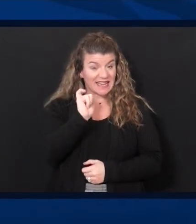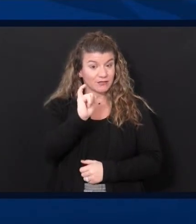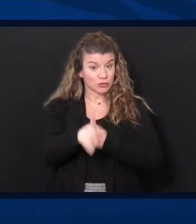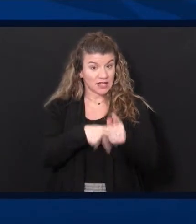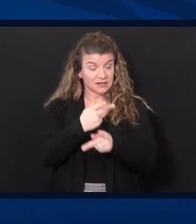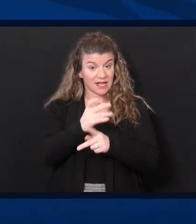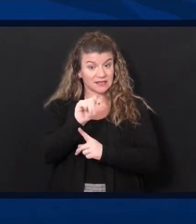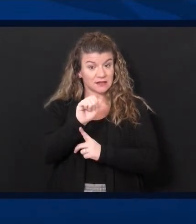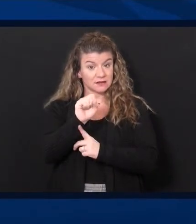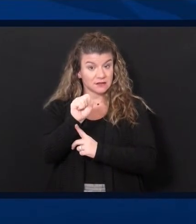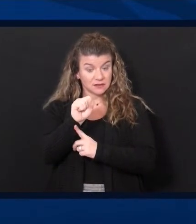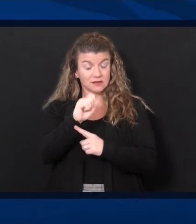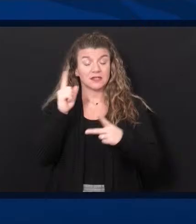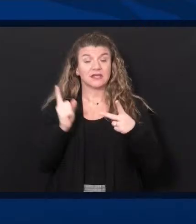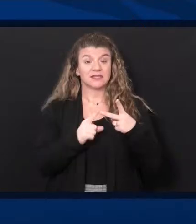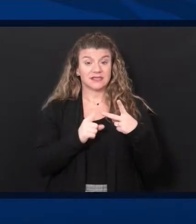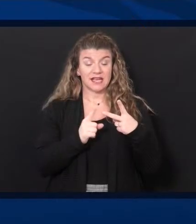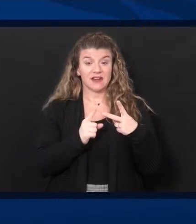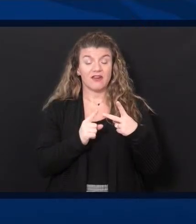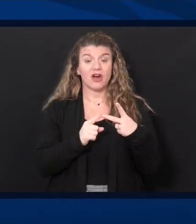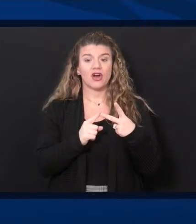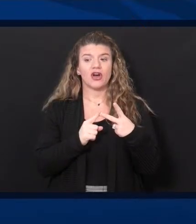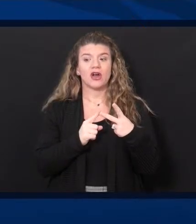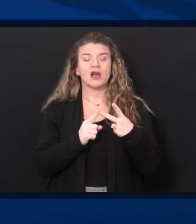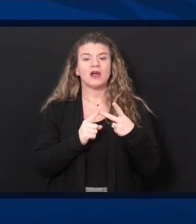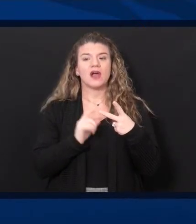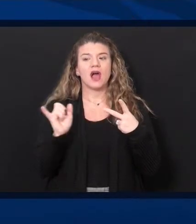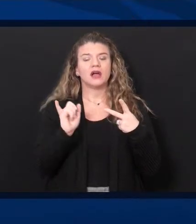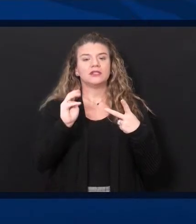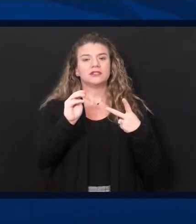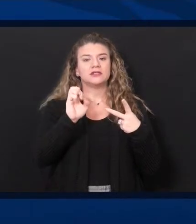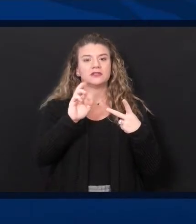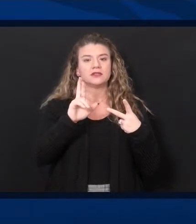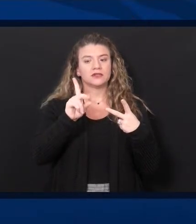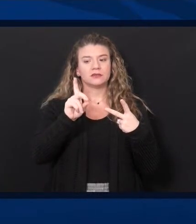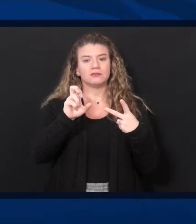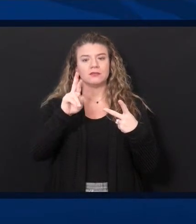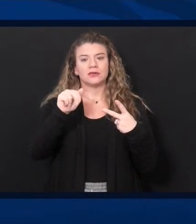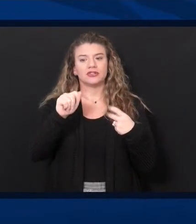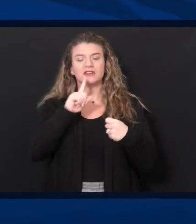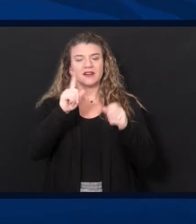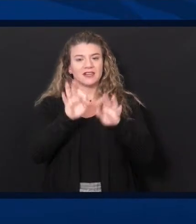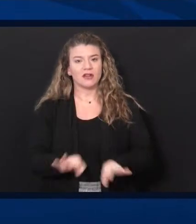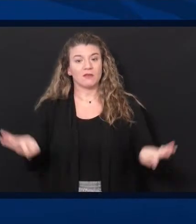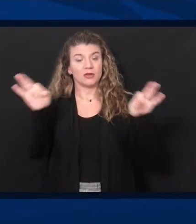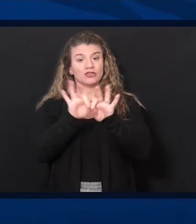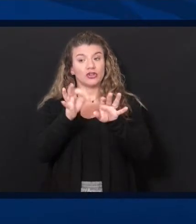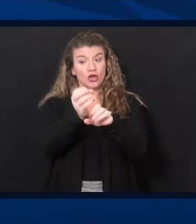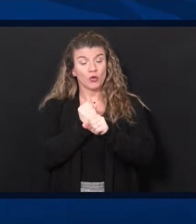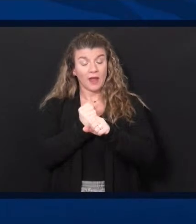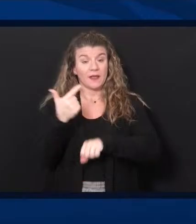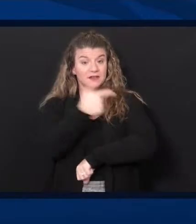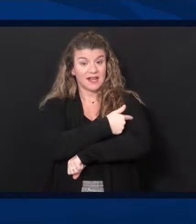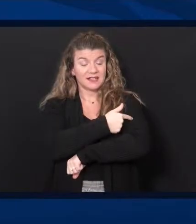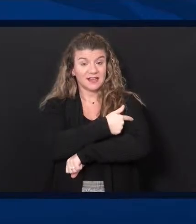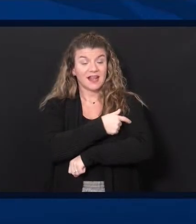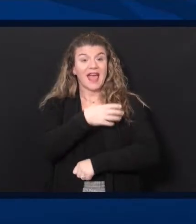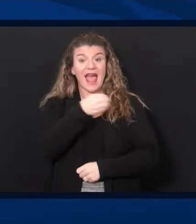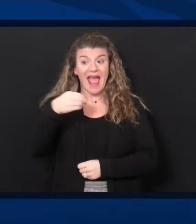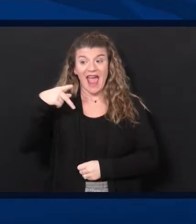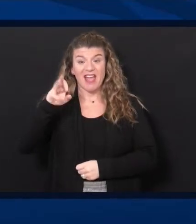cases? And then as Pfizer and Moderna, it's very crucial that you get that second dose. So with the